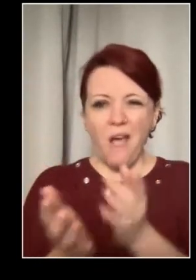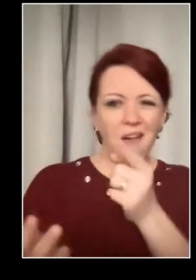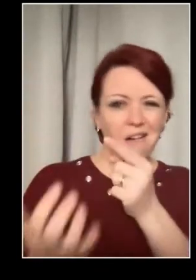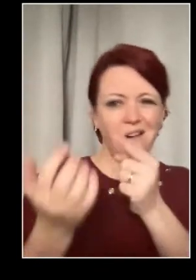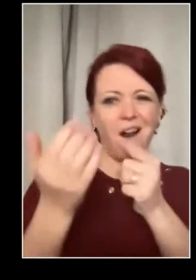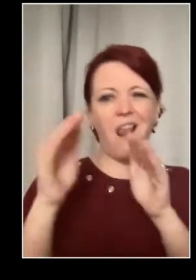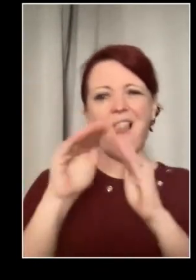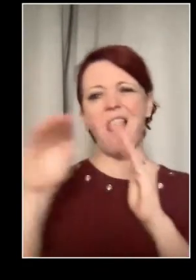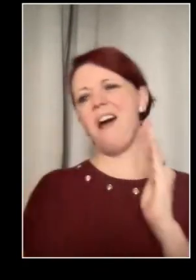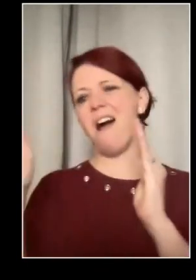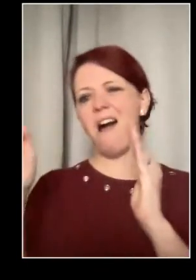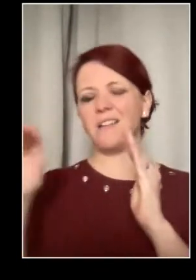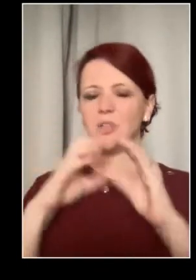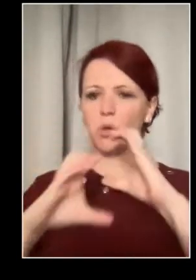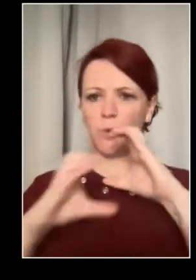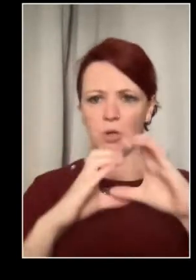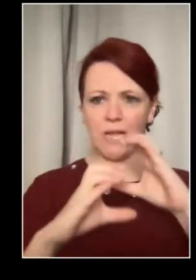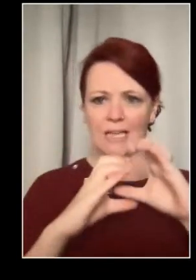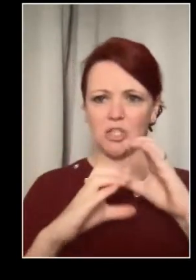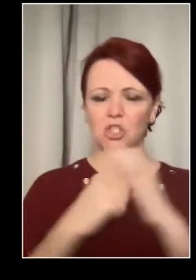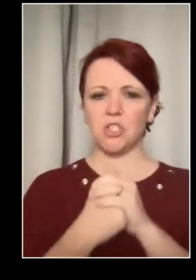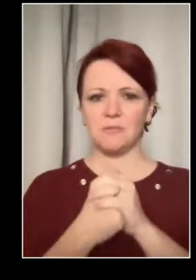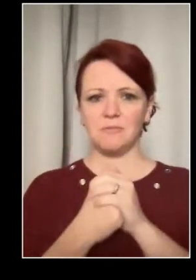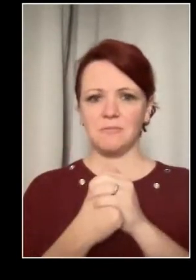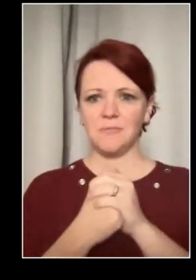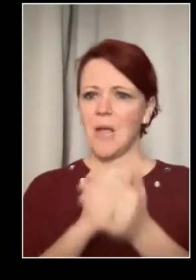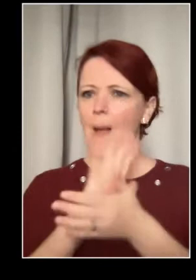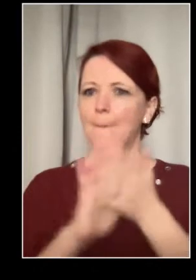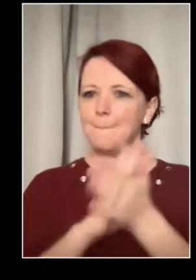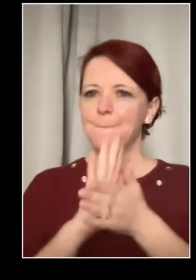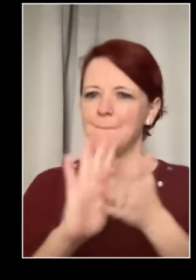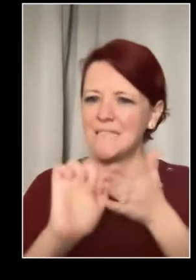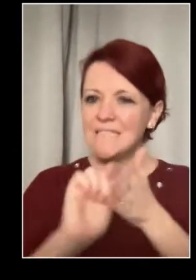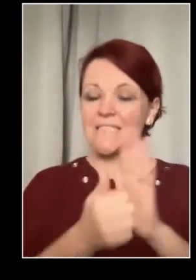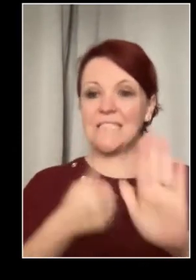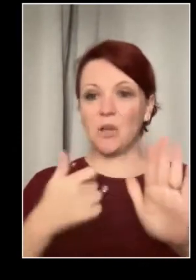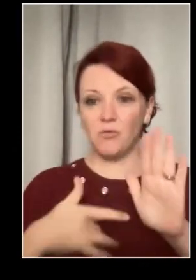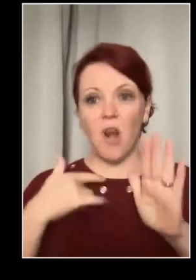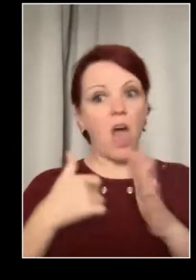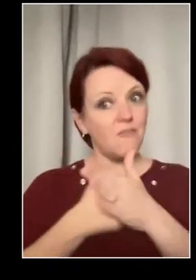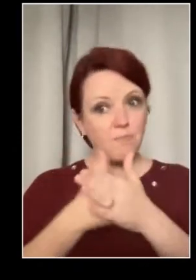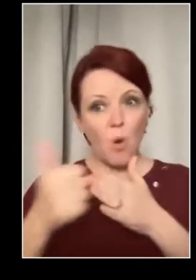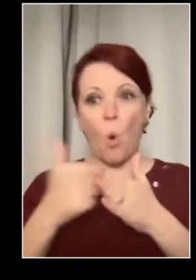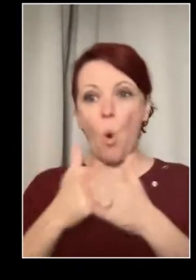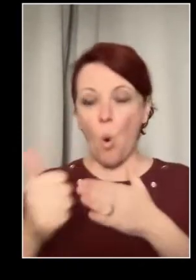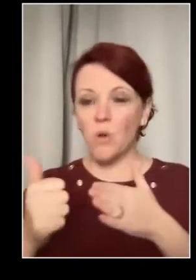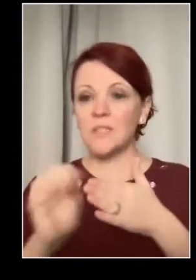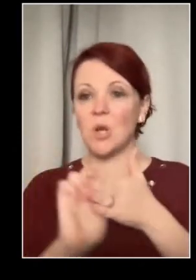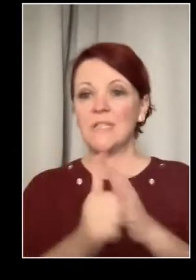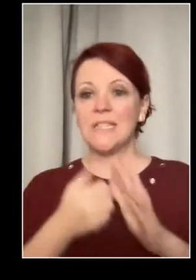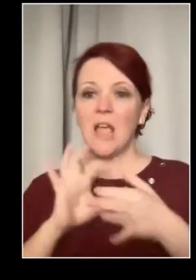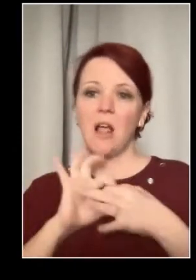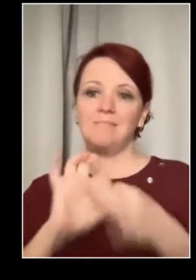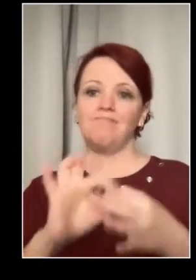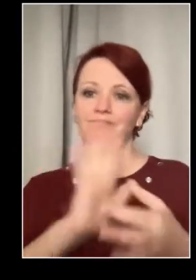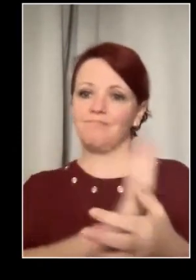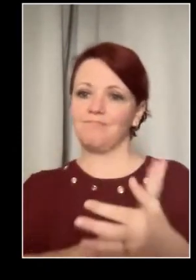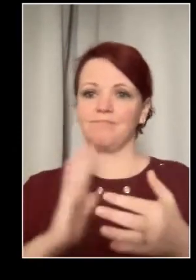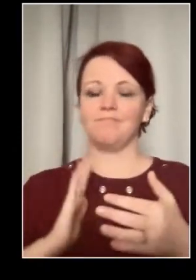experience. More importantly, skills for life. We will now present the award for the Large Employer of the